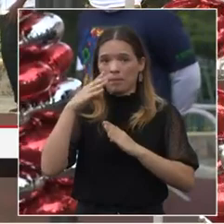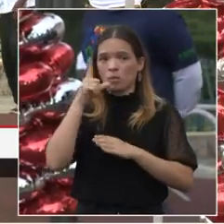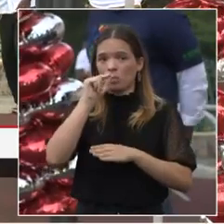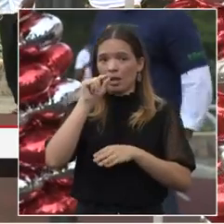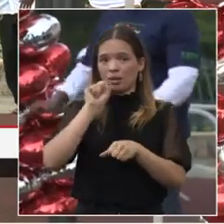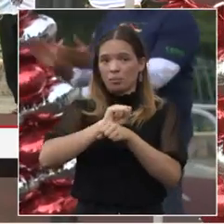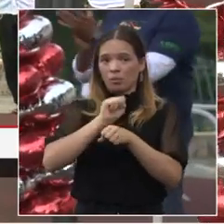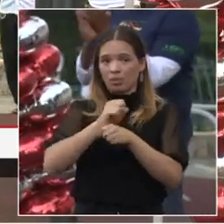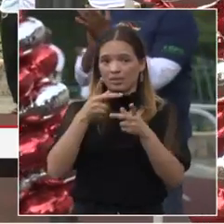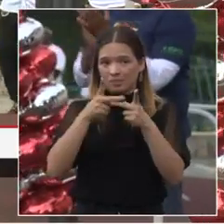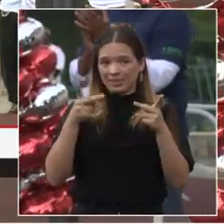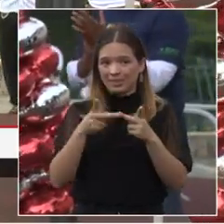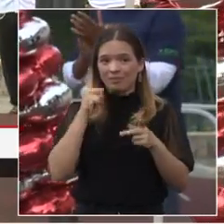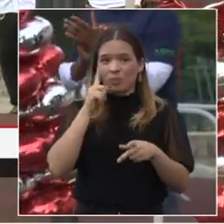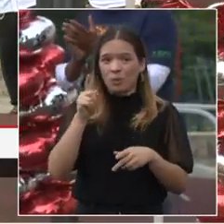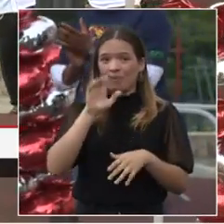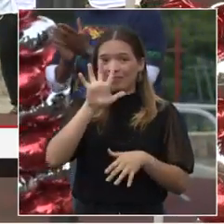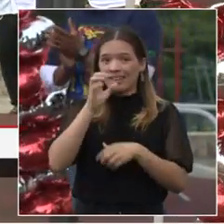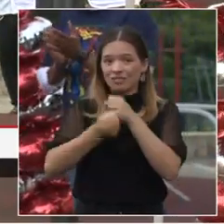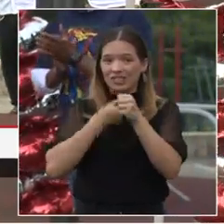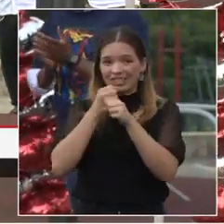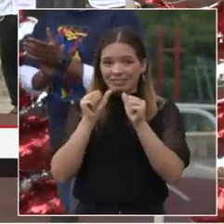Congratulations.